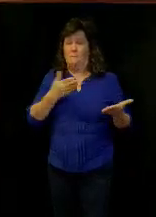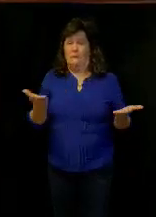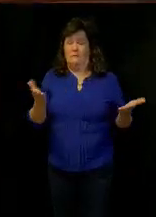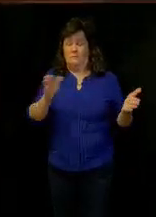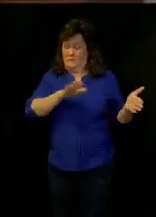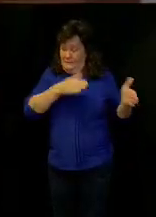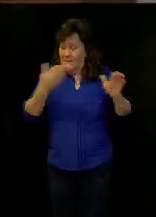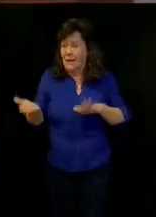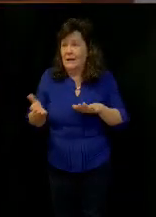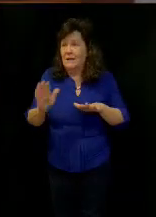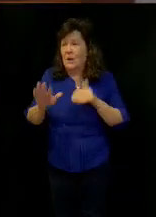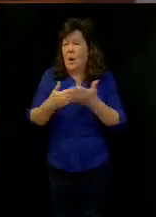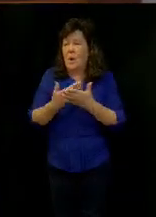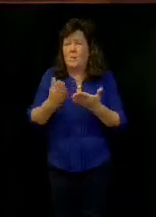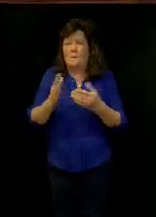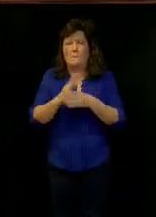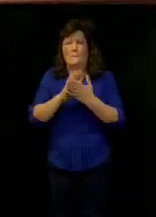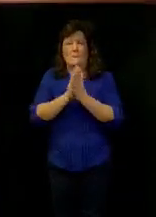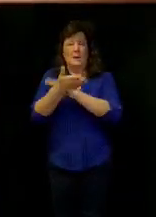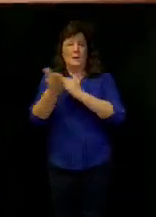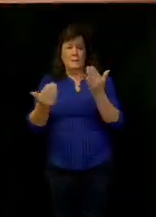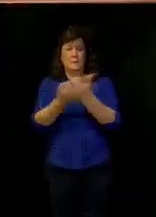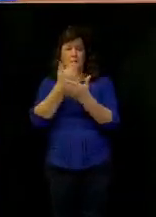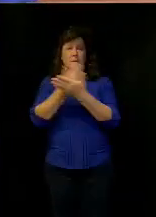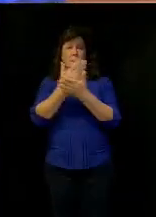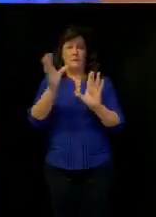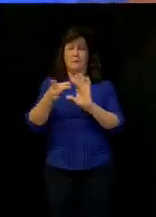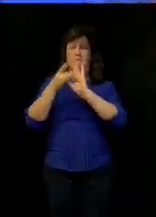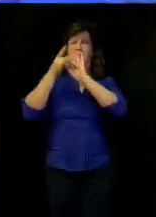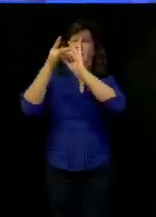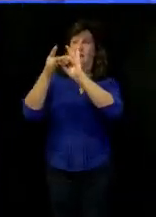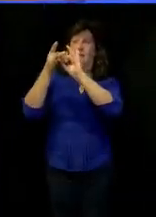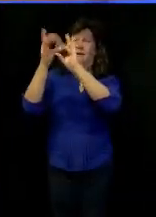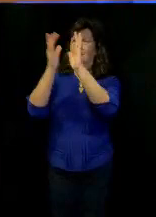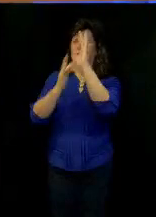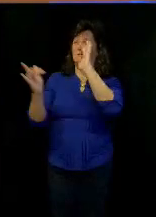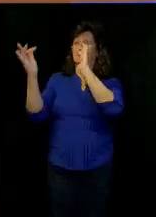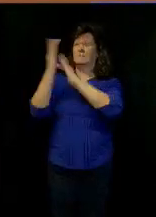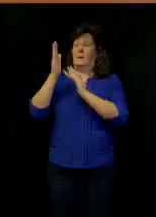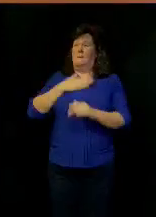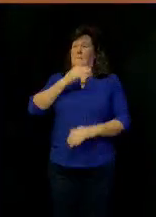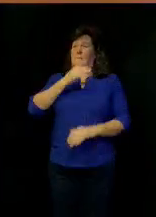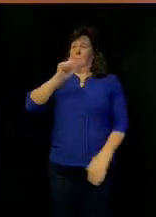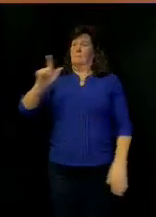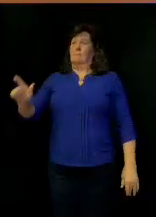and behold, all things become new. I belong to him, and he's my Lord.